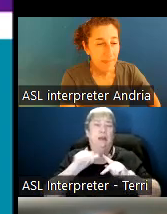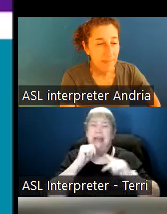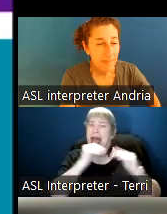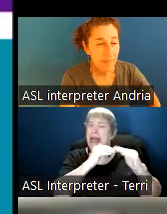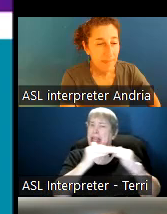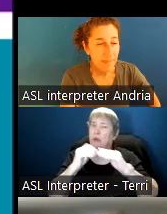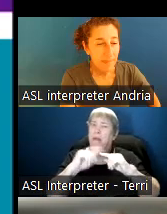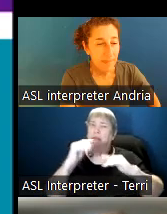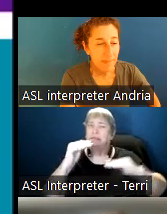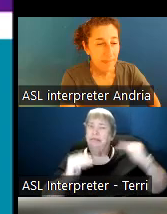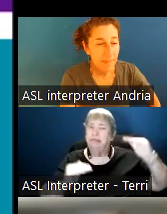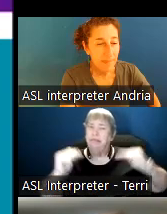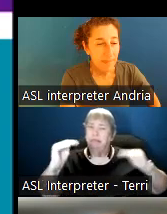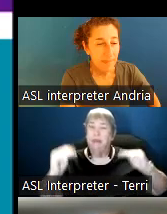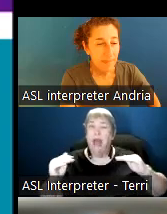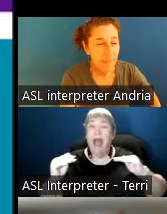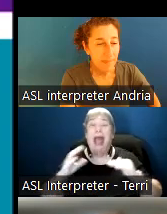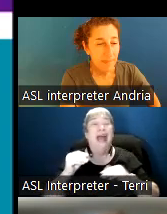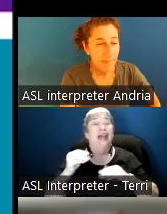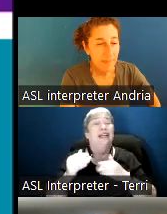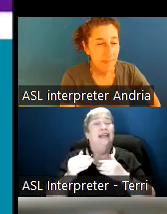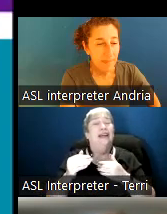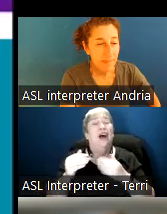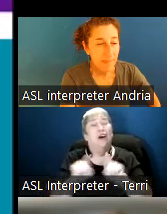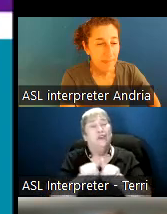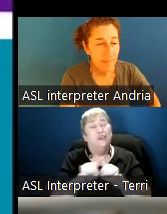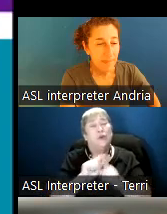can also be victims, and it's important to understand that.